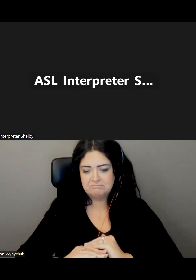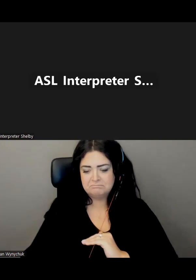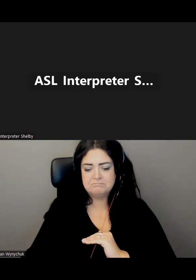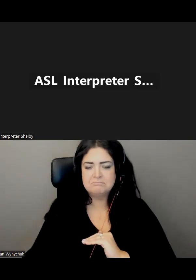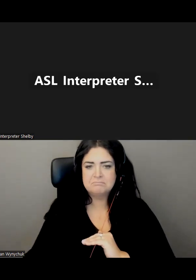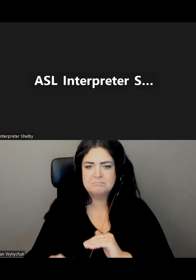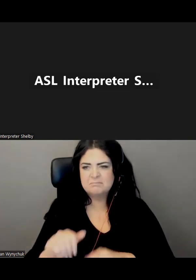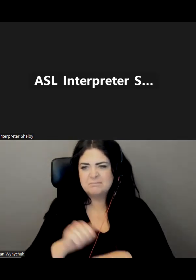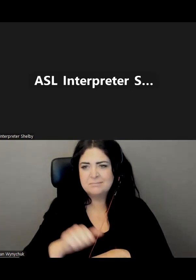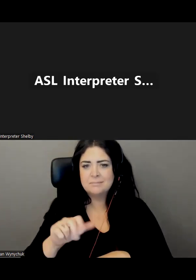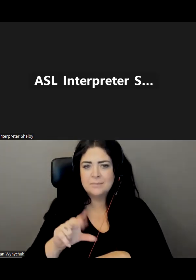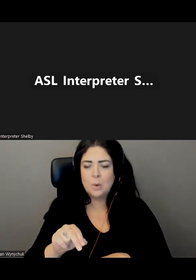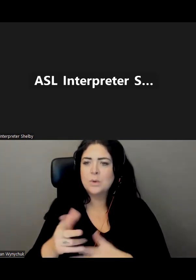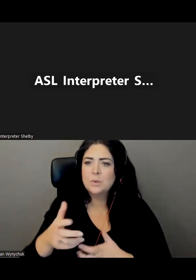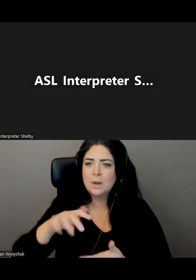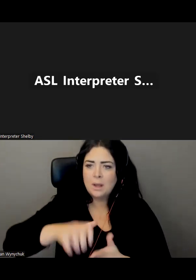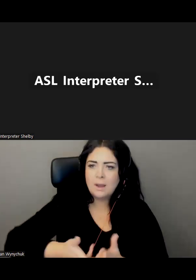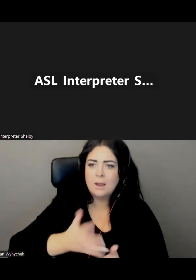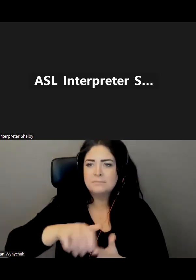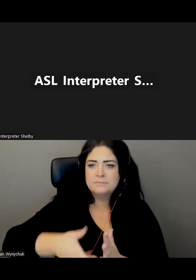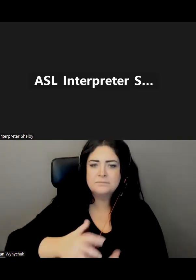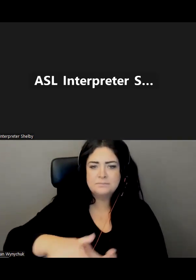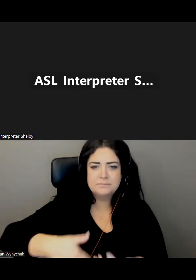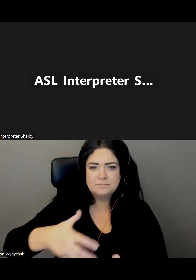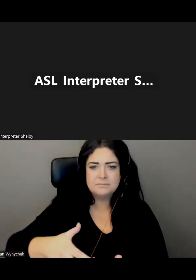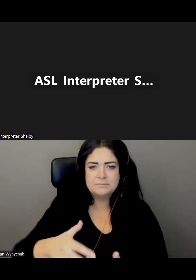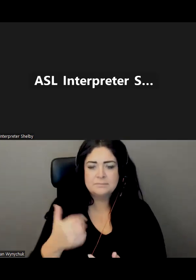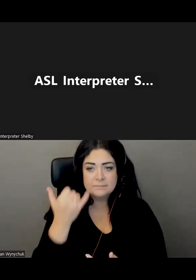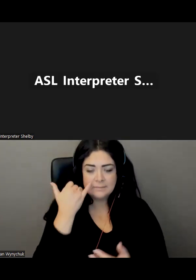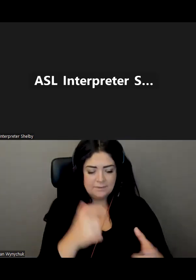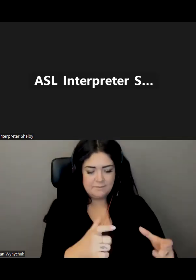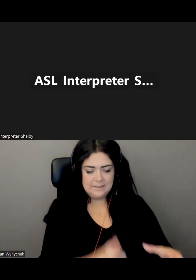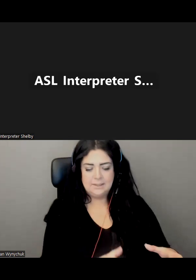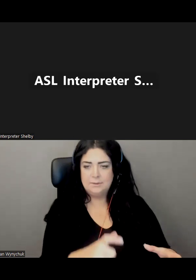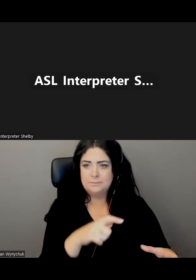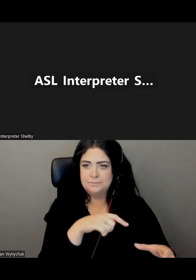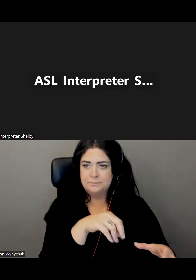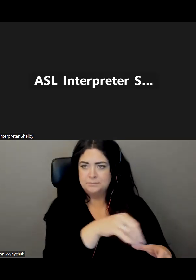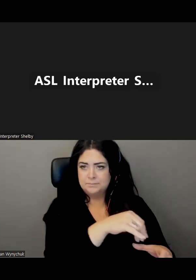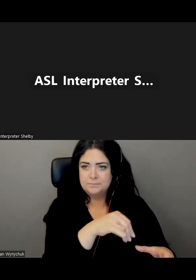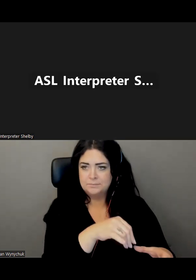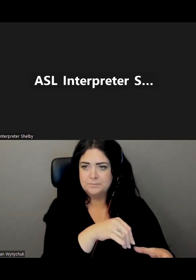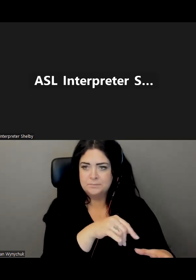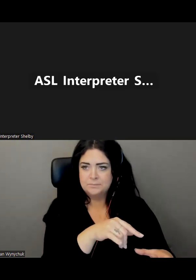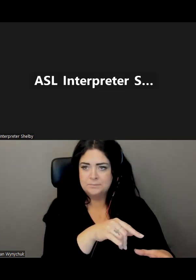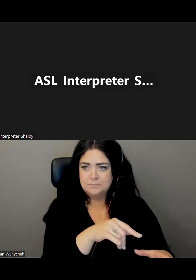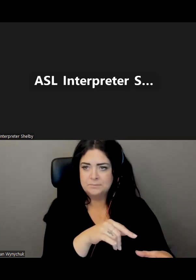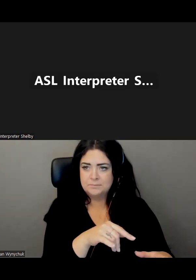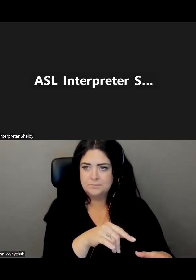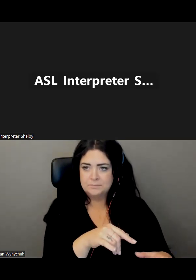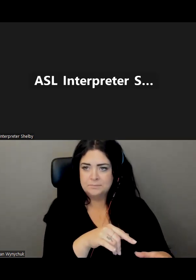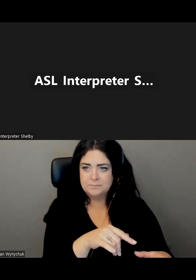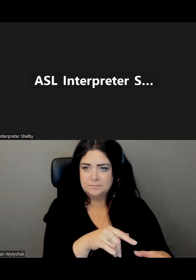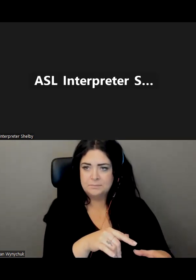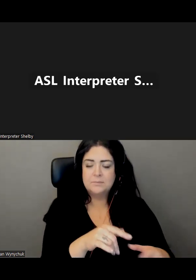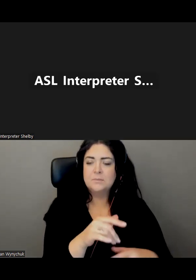you will want to mix it through. If you are doing container gardening, then you can actually add your compost as you fill